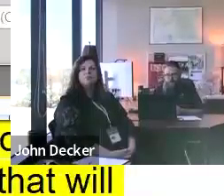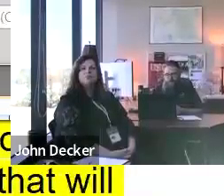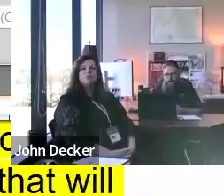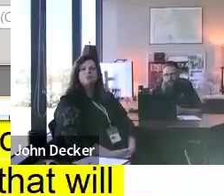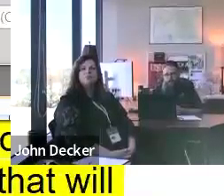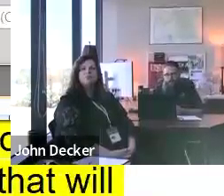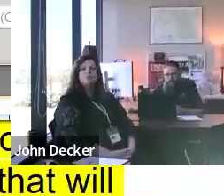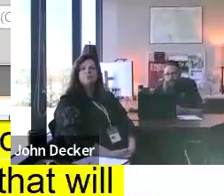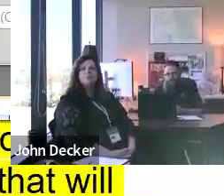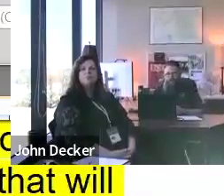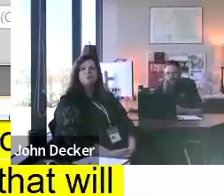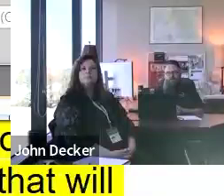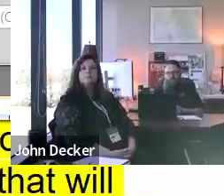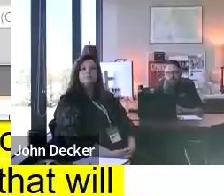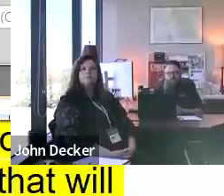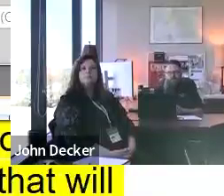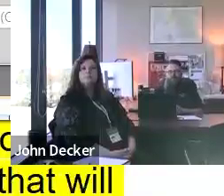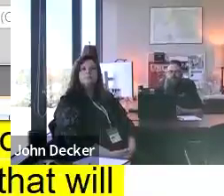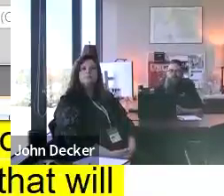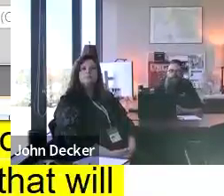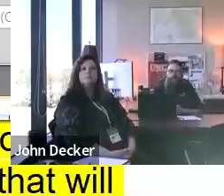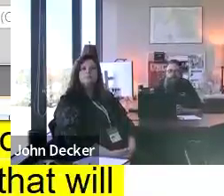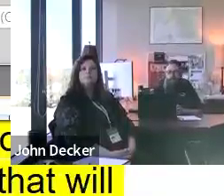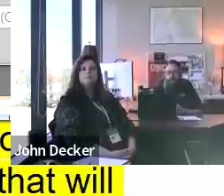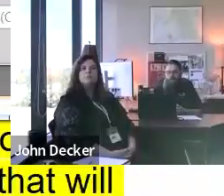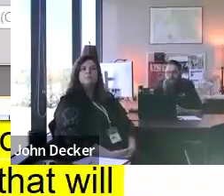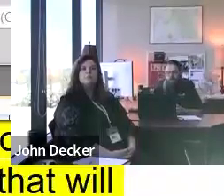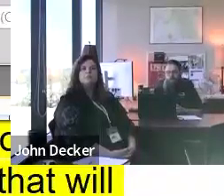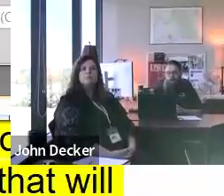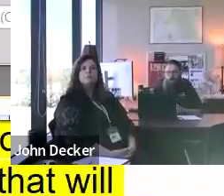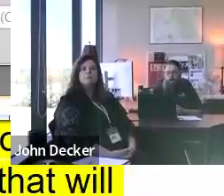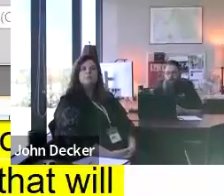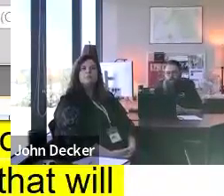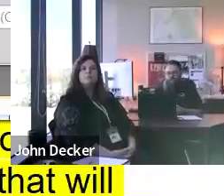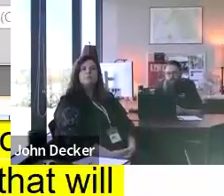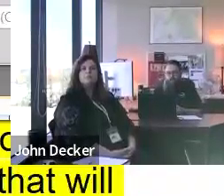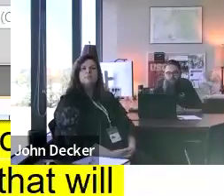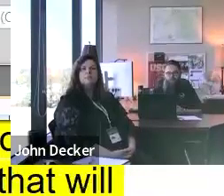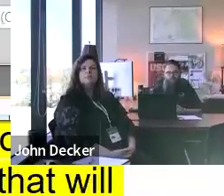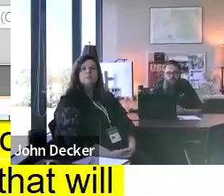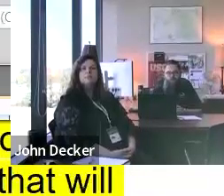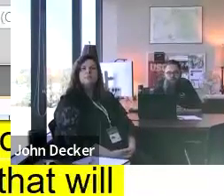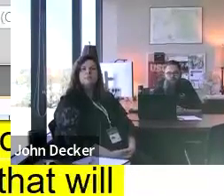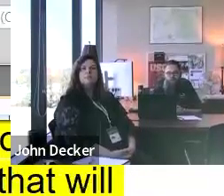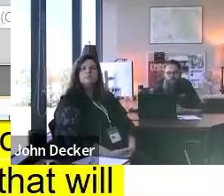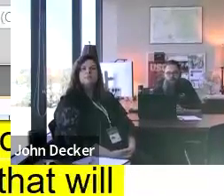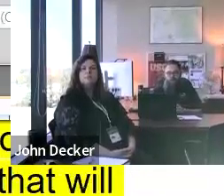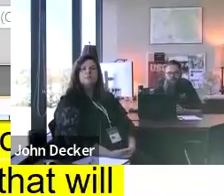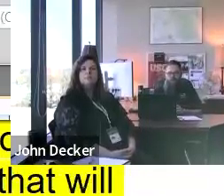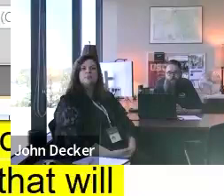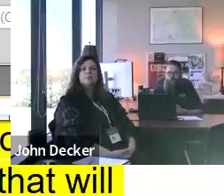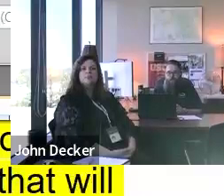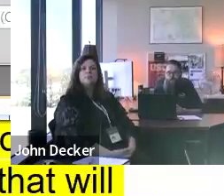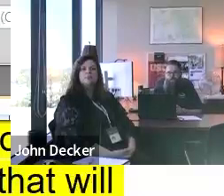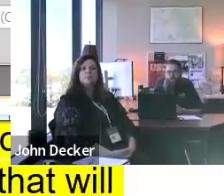is that as it relates to any IPPs or IFSPs, the individual program plans